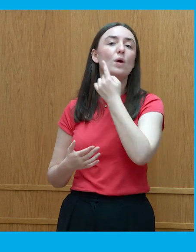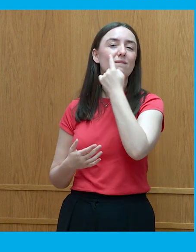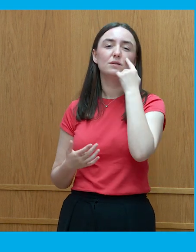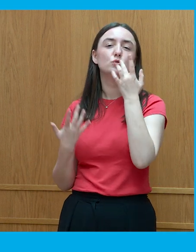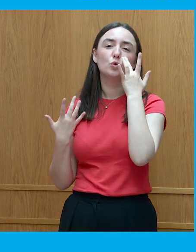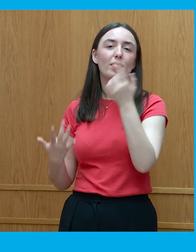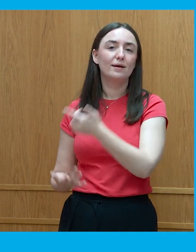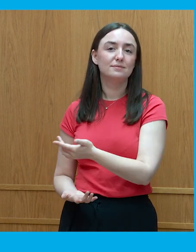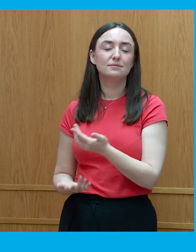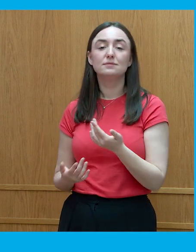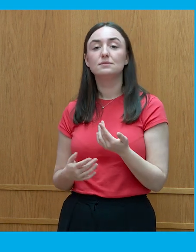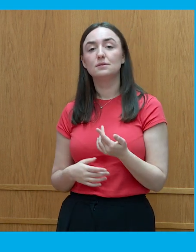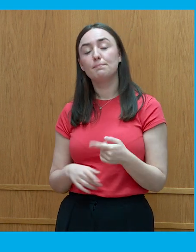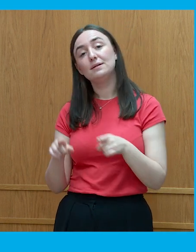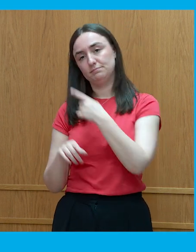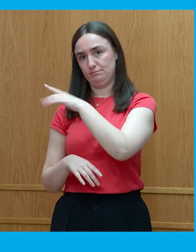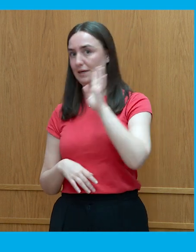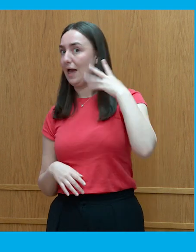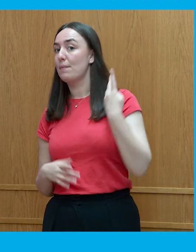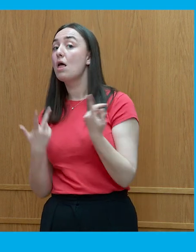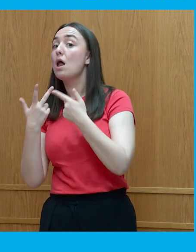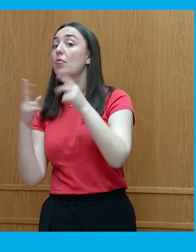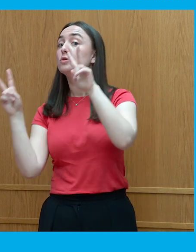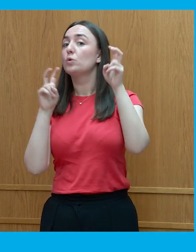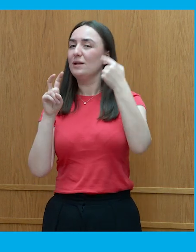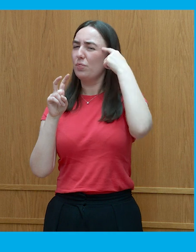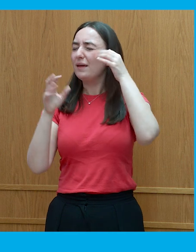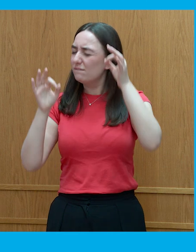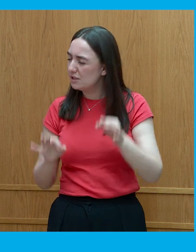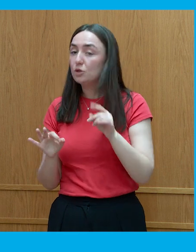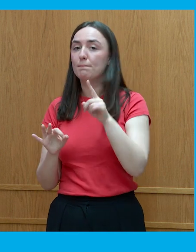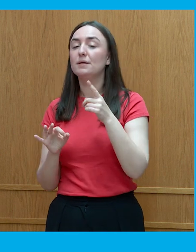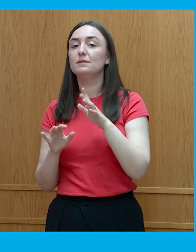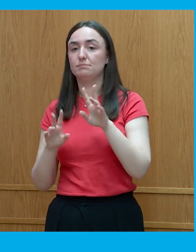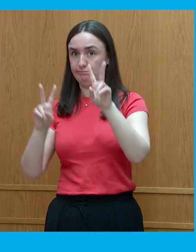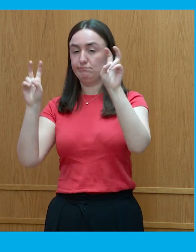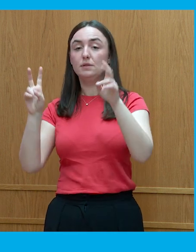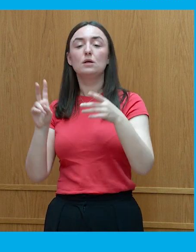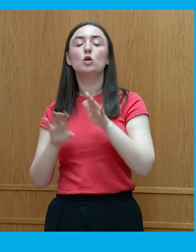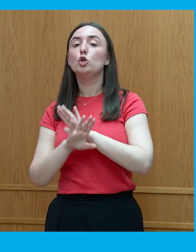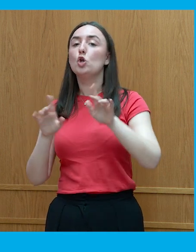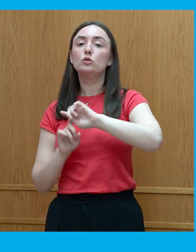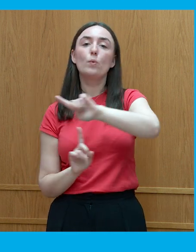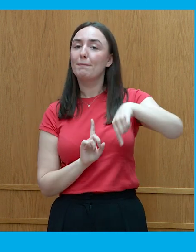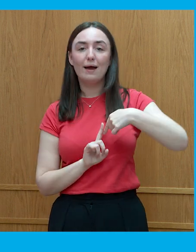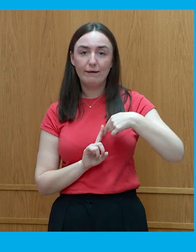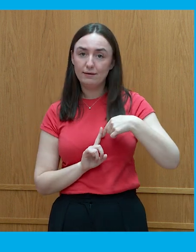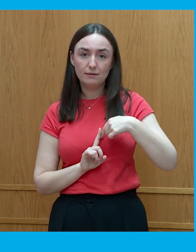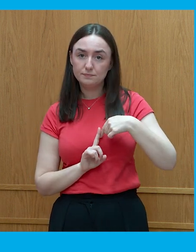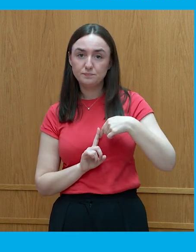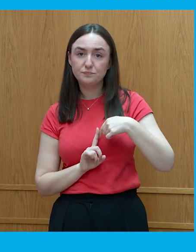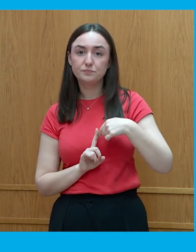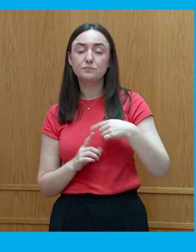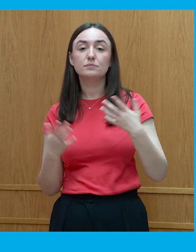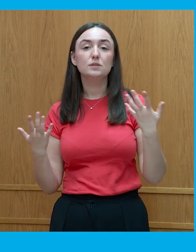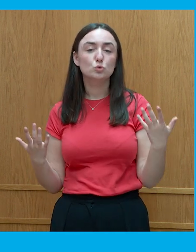And then she also has this other slogan, which I don't think is her official slogan, but it's not going back. So I think